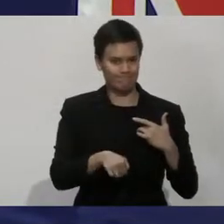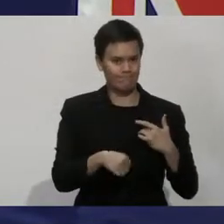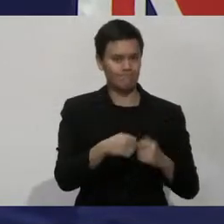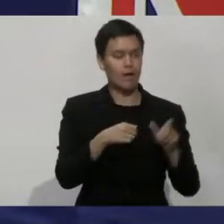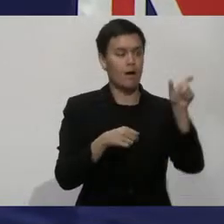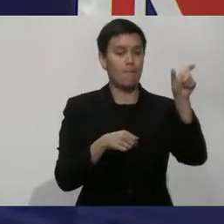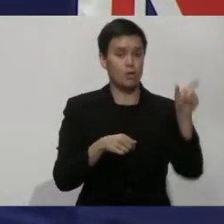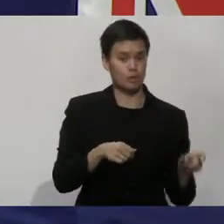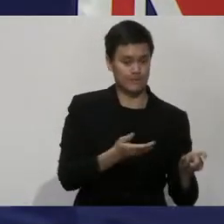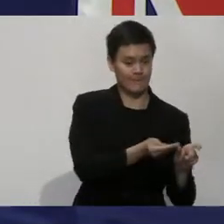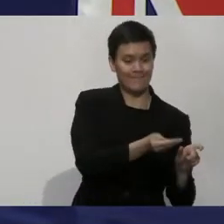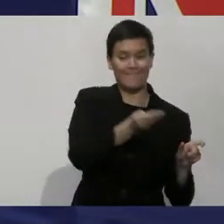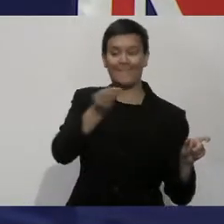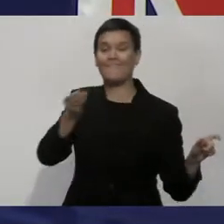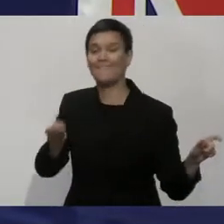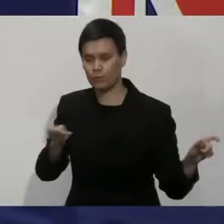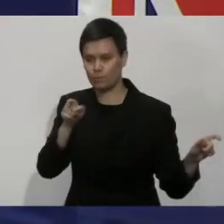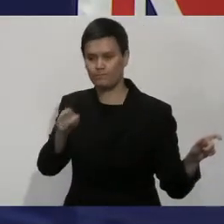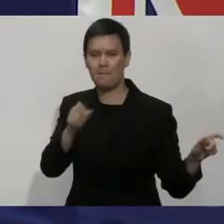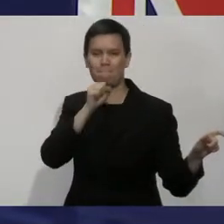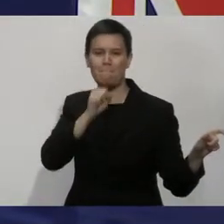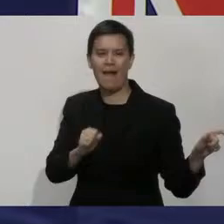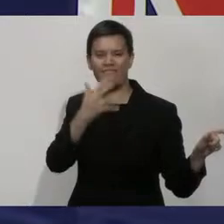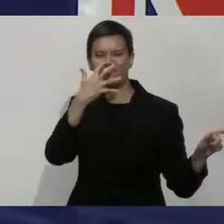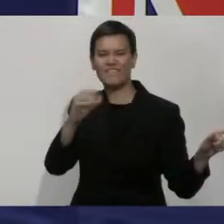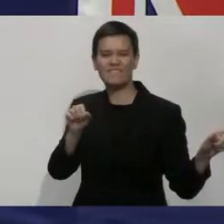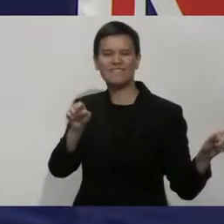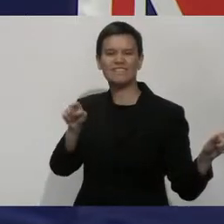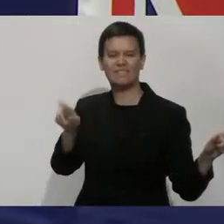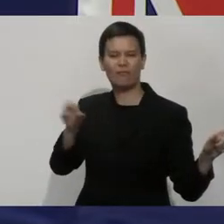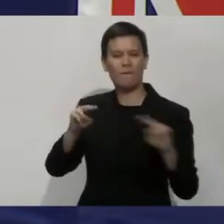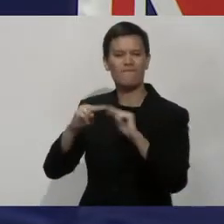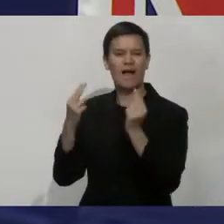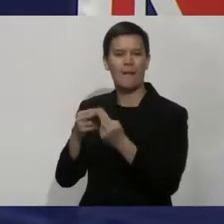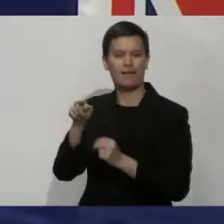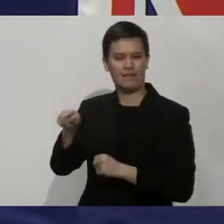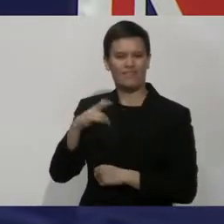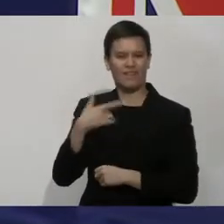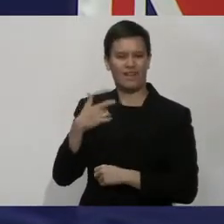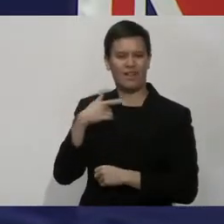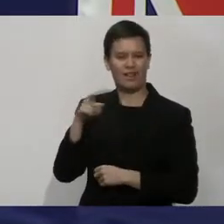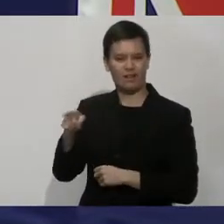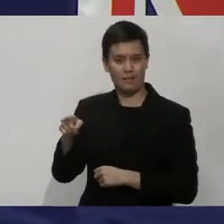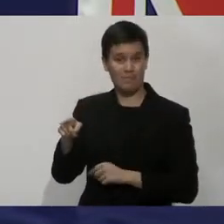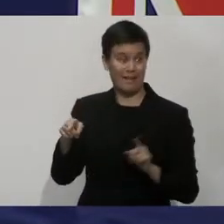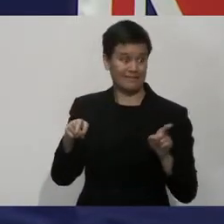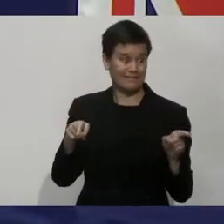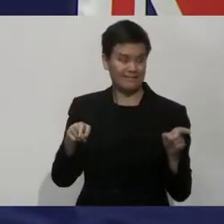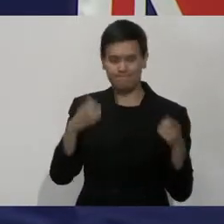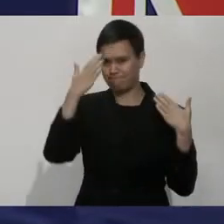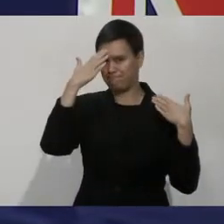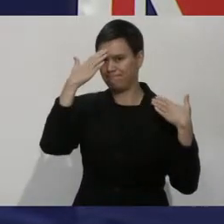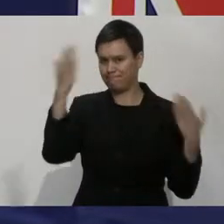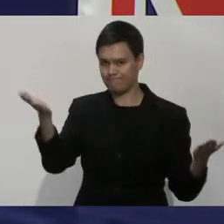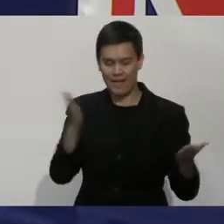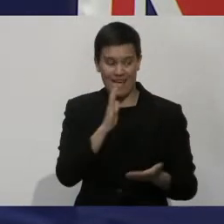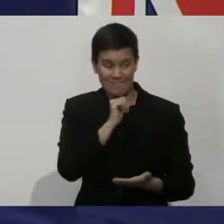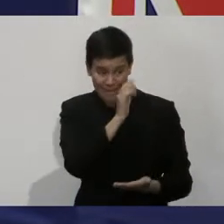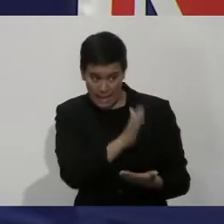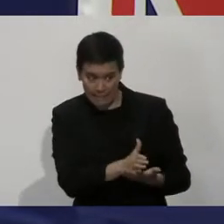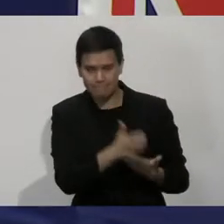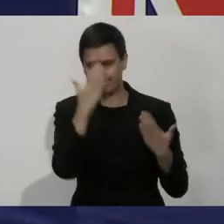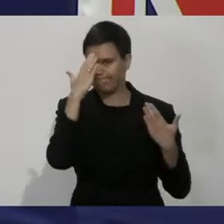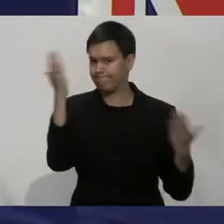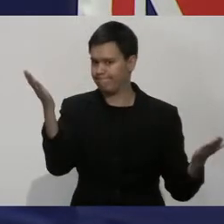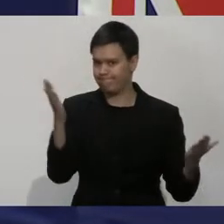symptoms on the 31st of July, we haven't got any hints yet about what came before that. So that's what we're trying to establish still. But are you